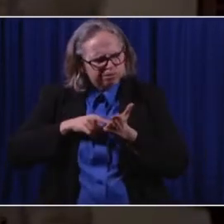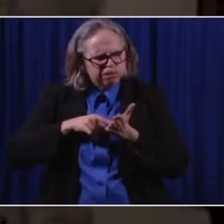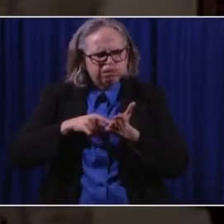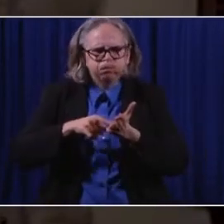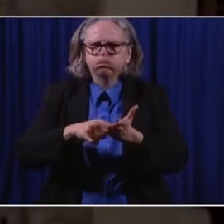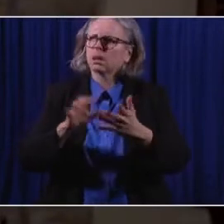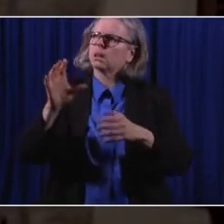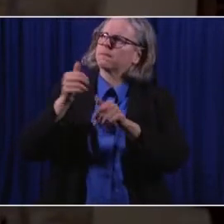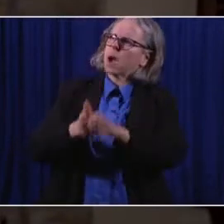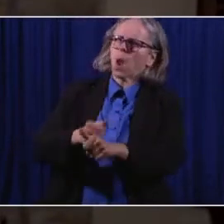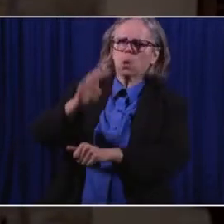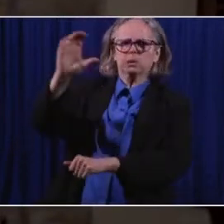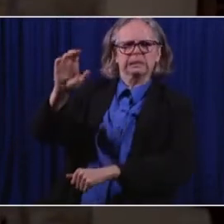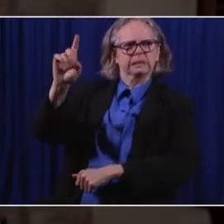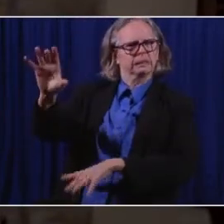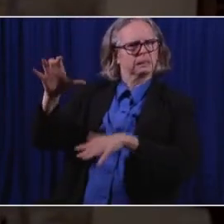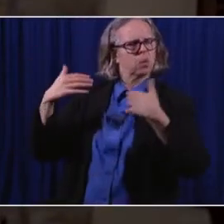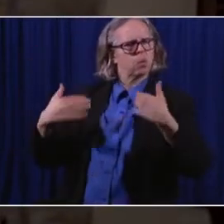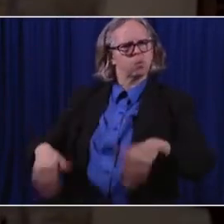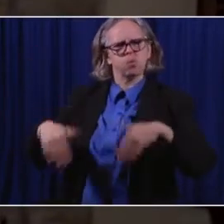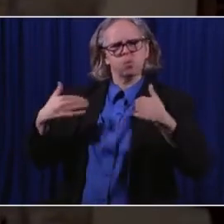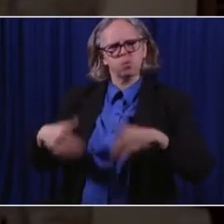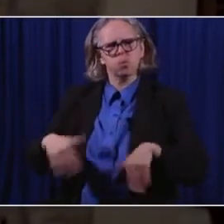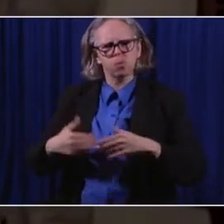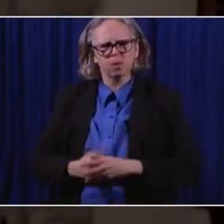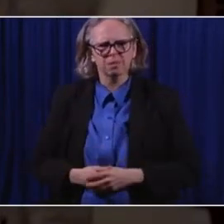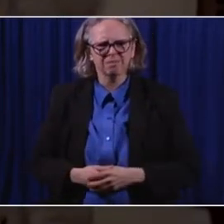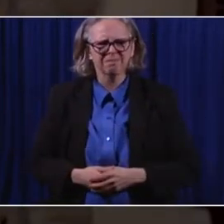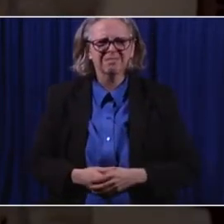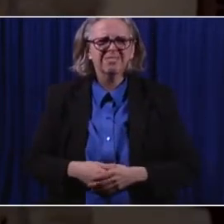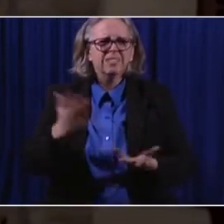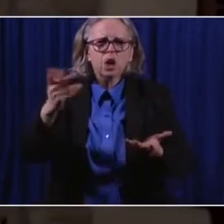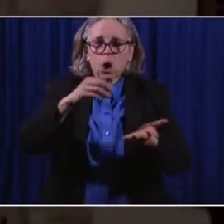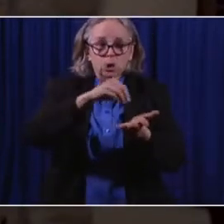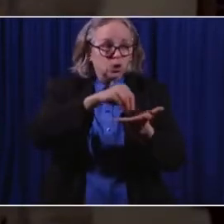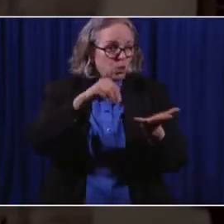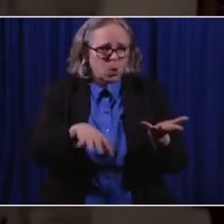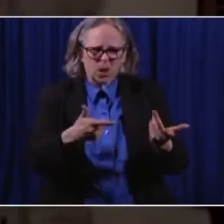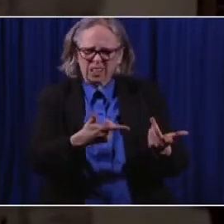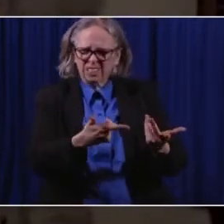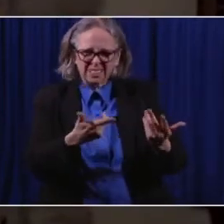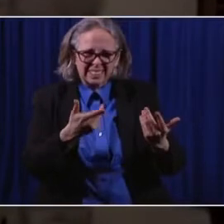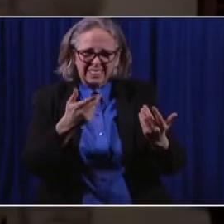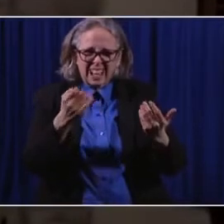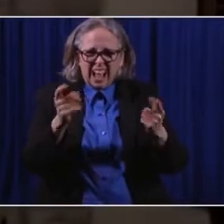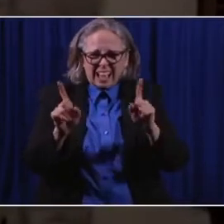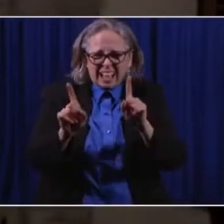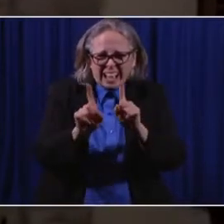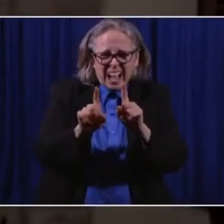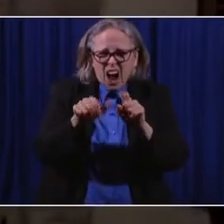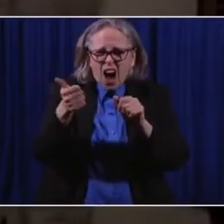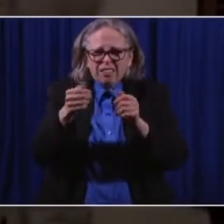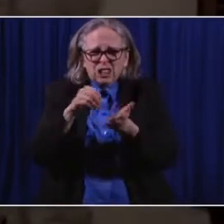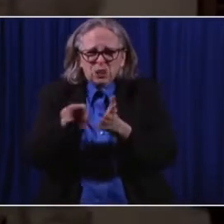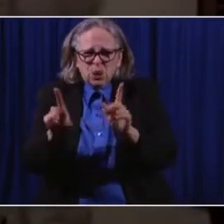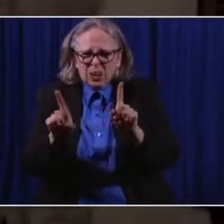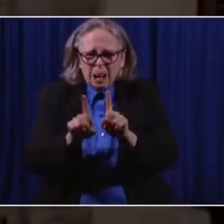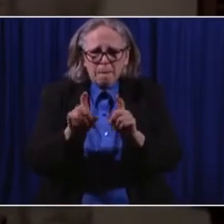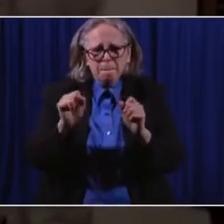This has to do with students who are in close contact with another student, who are exposed to that student, a student who